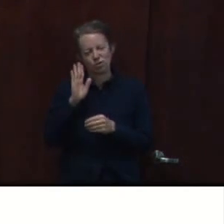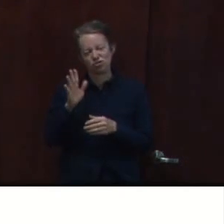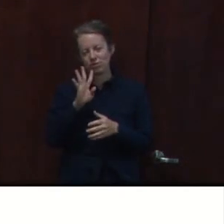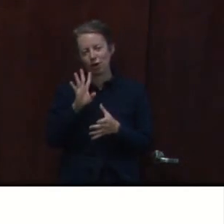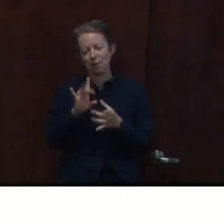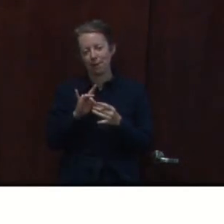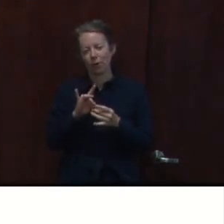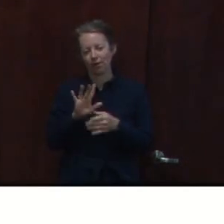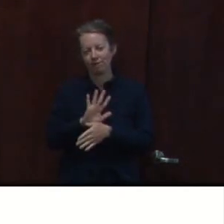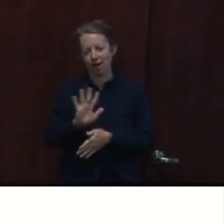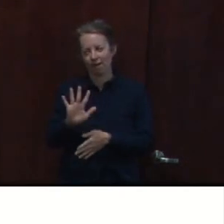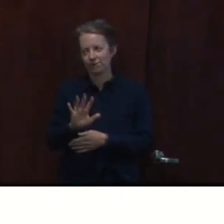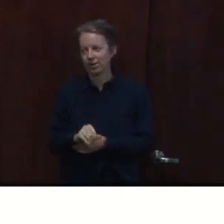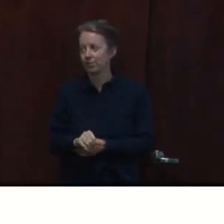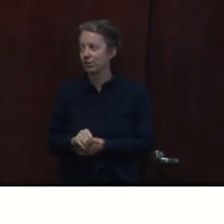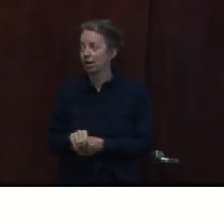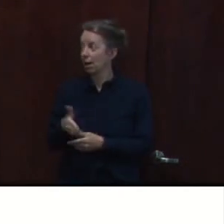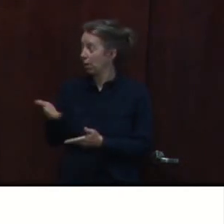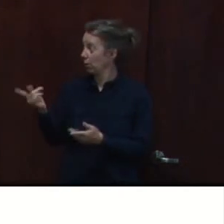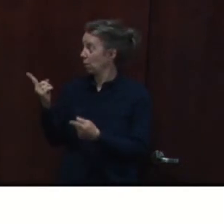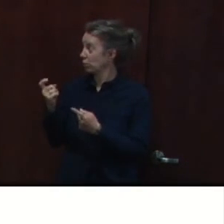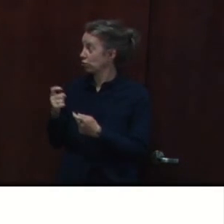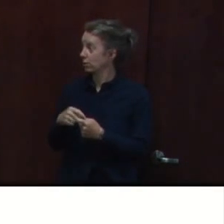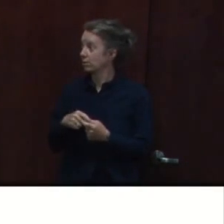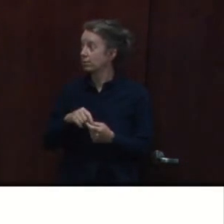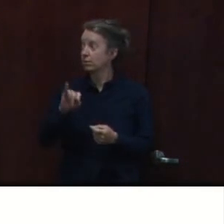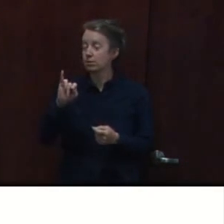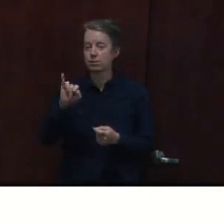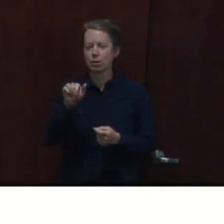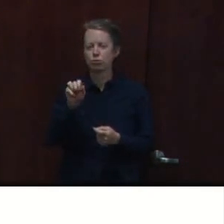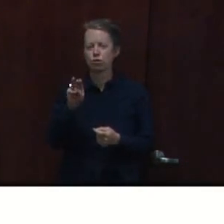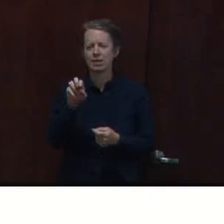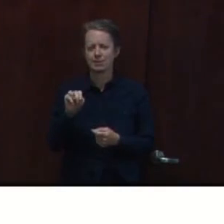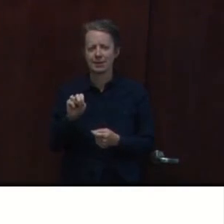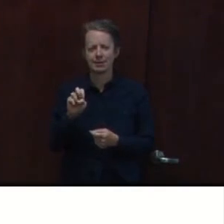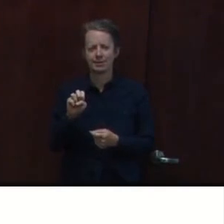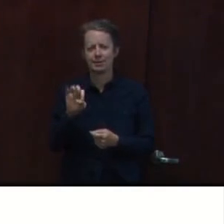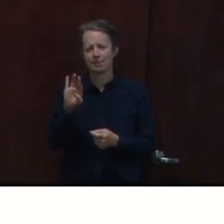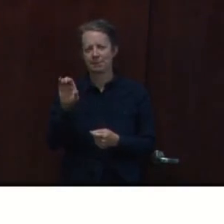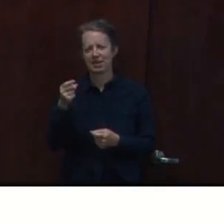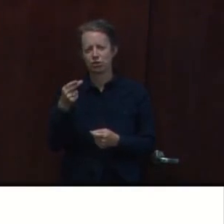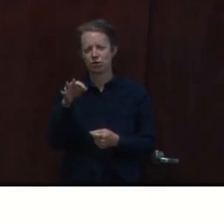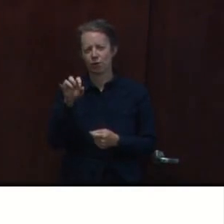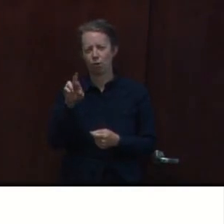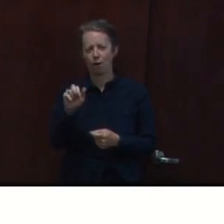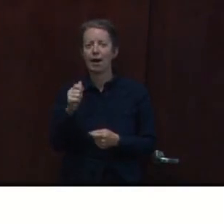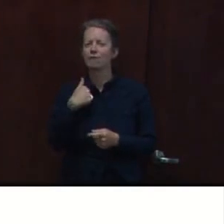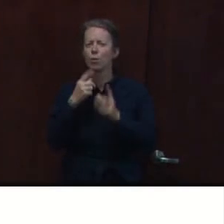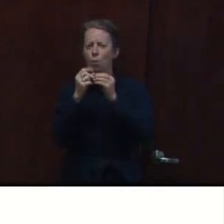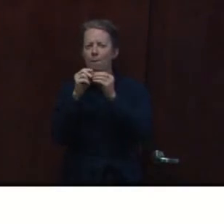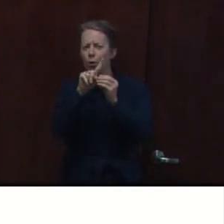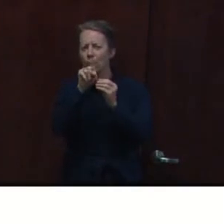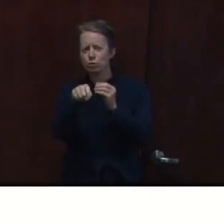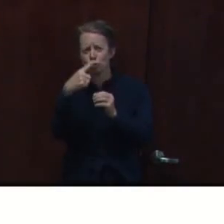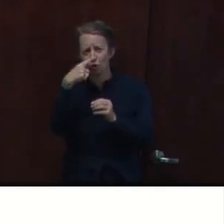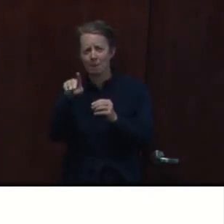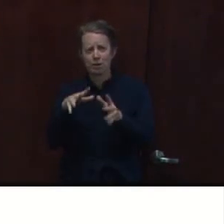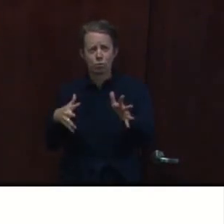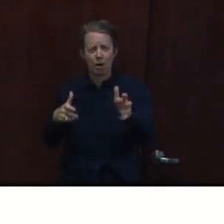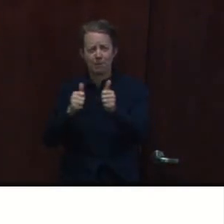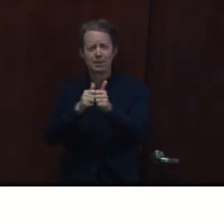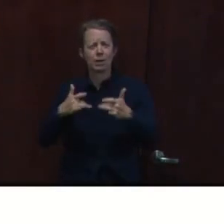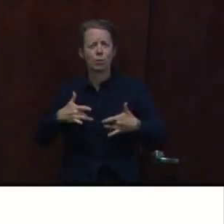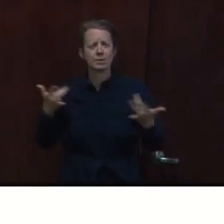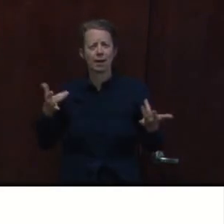Other questions, commissioners? I have one more question, just, could you update us sort of on the status of the EOC at this point,